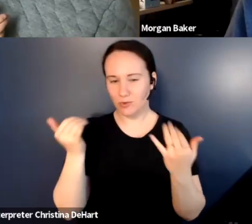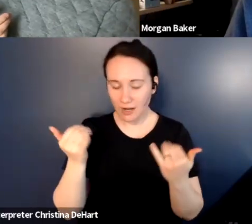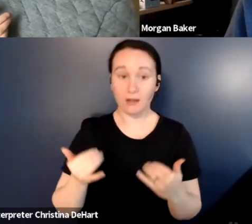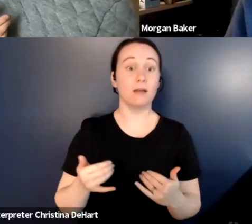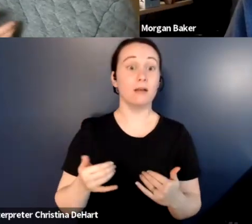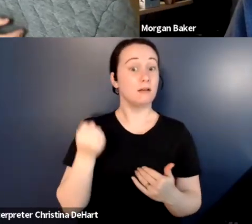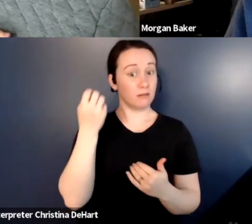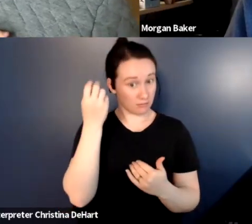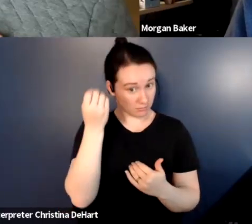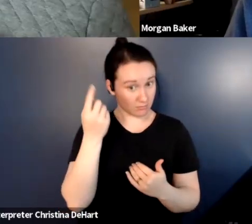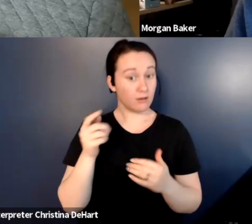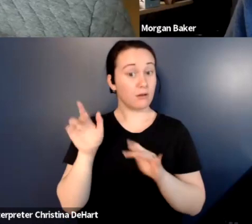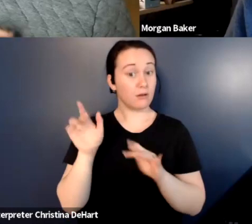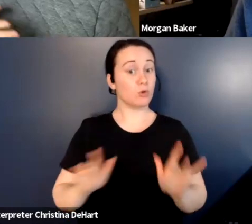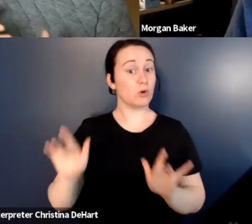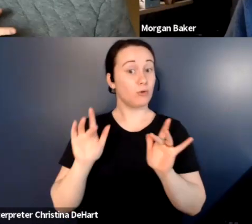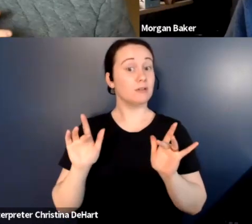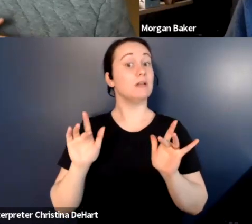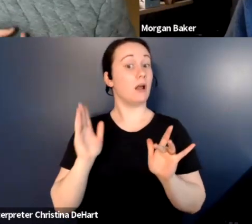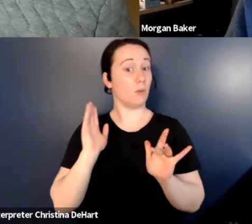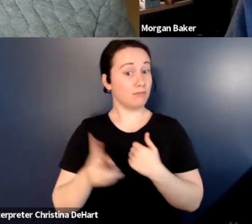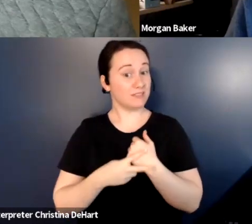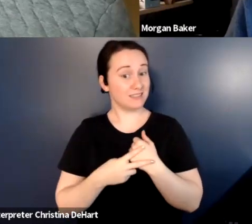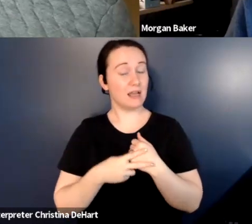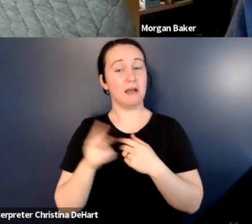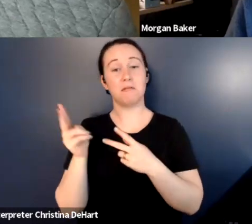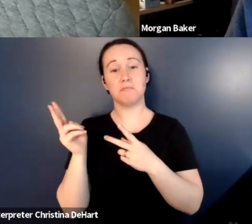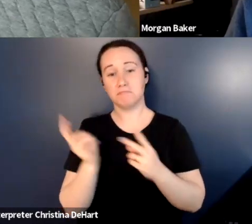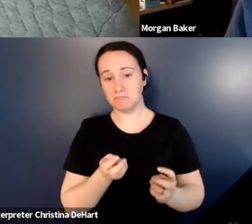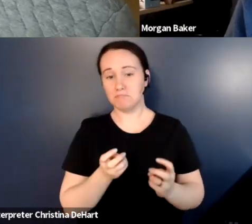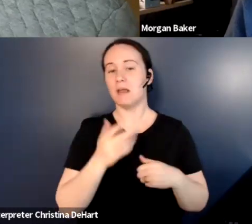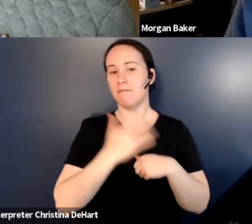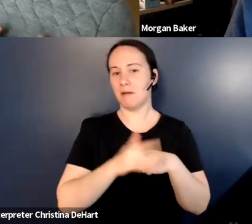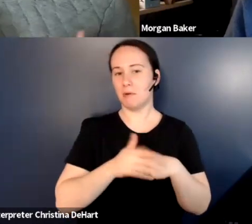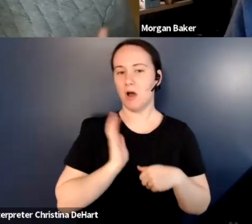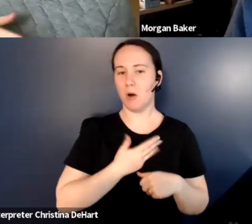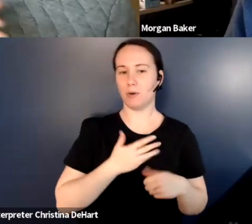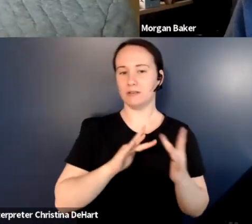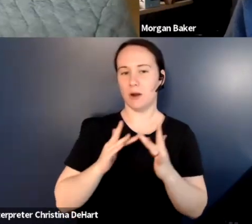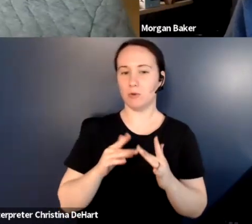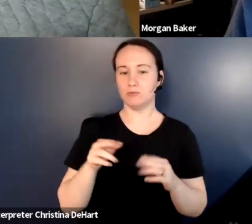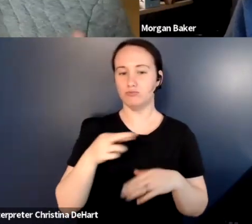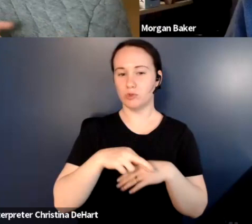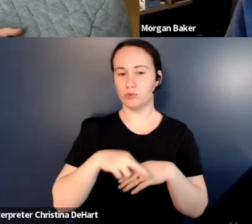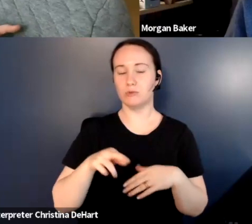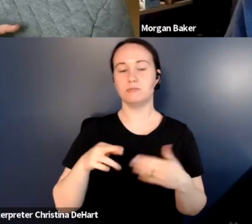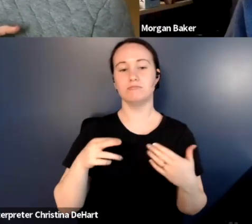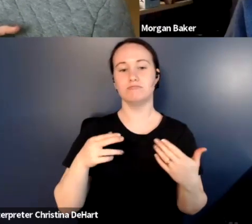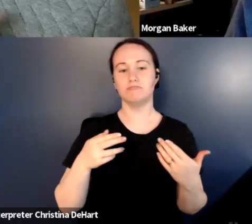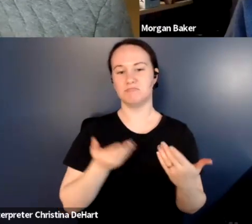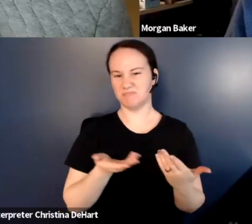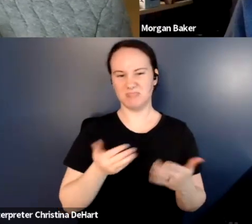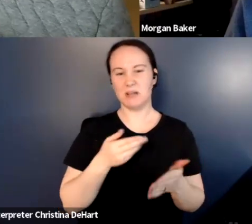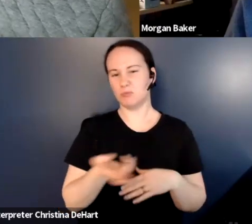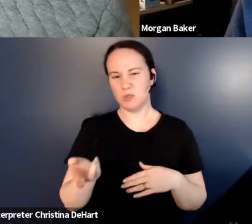being recorded and it'll be made available at some point in the near future on the Network Resource Center in case you or your colleagues weren't able to